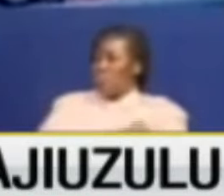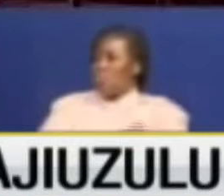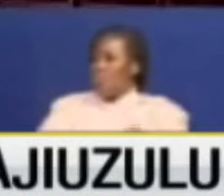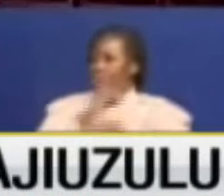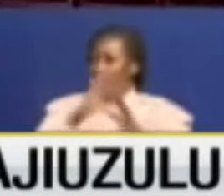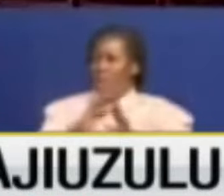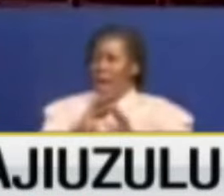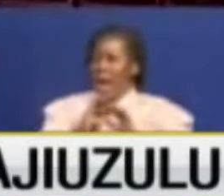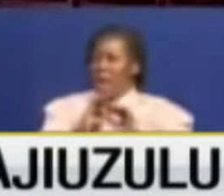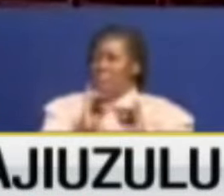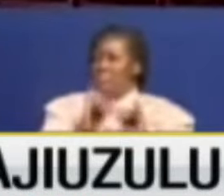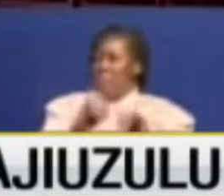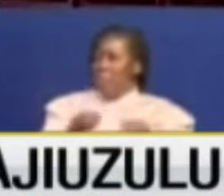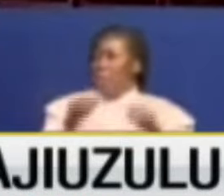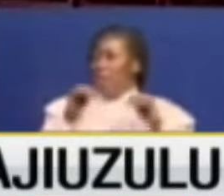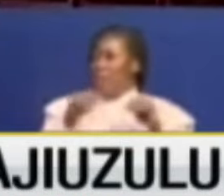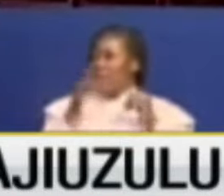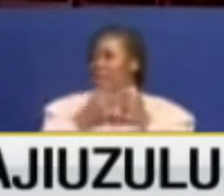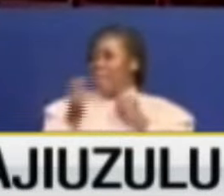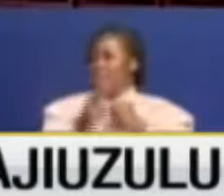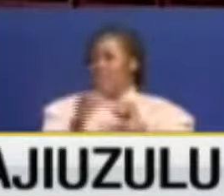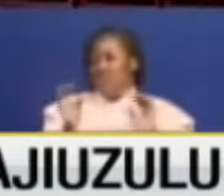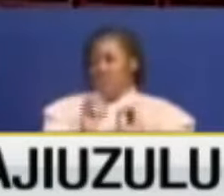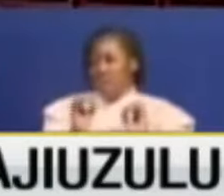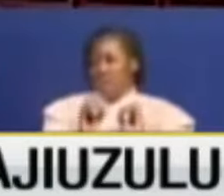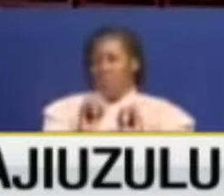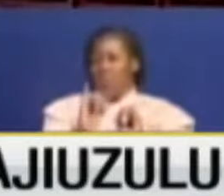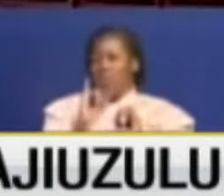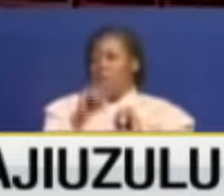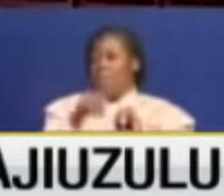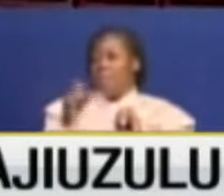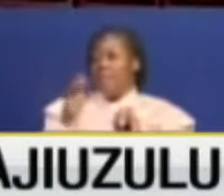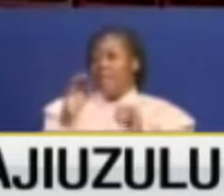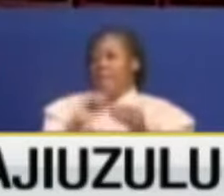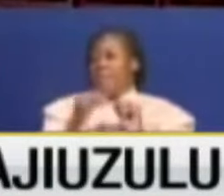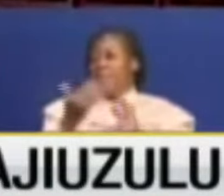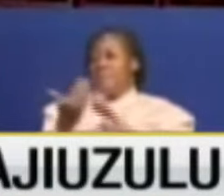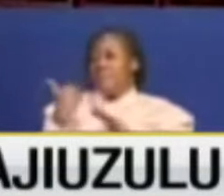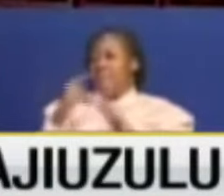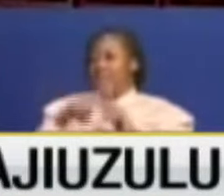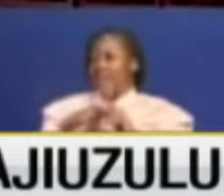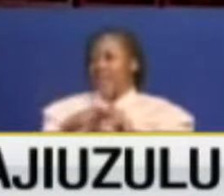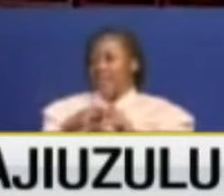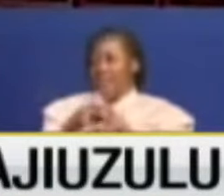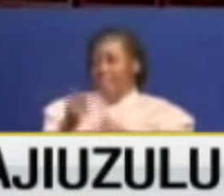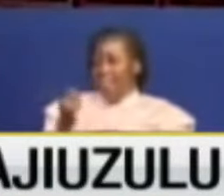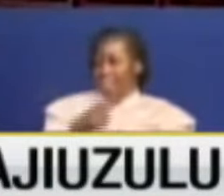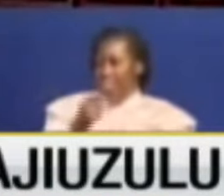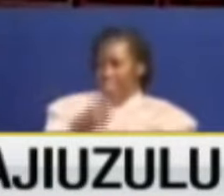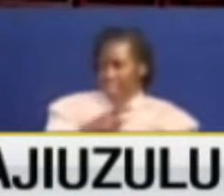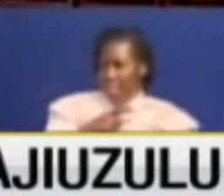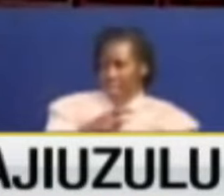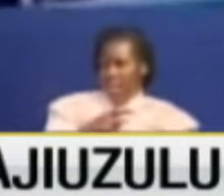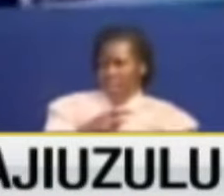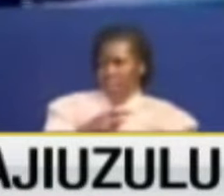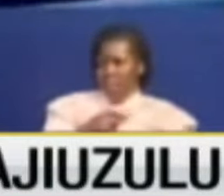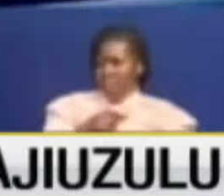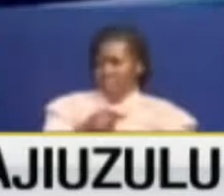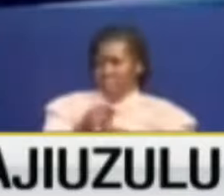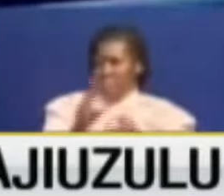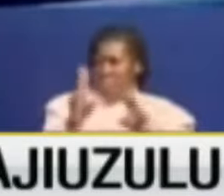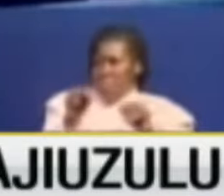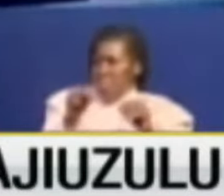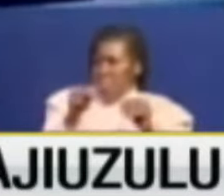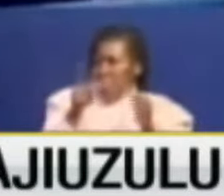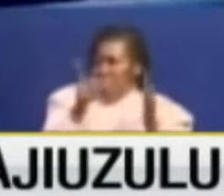for 8 months as they wait for their IPPD numbers before they begin earning. There is no allegation of loss